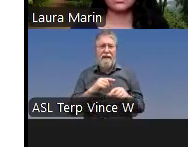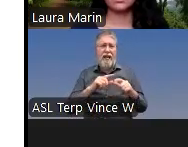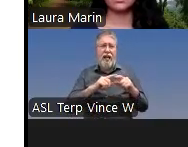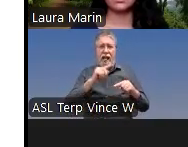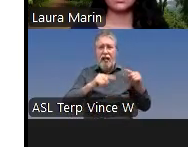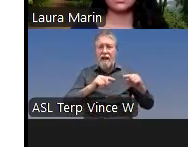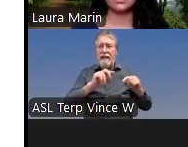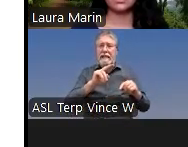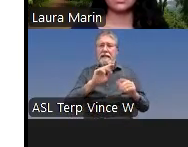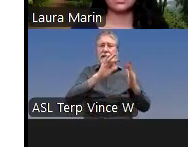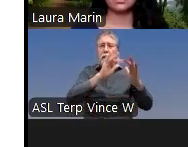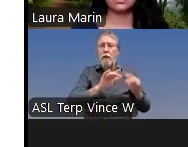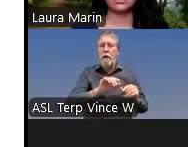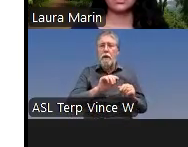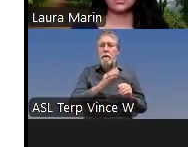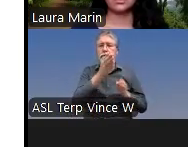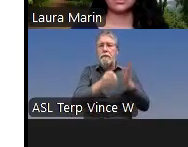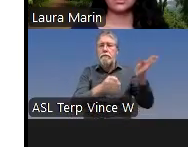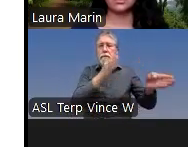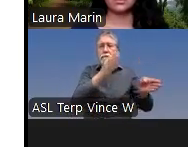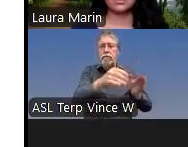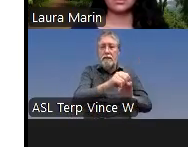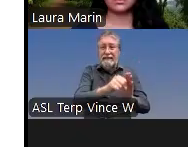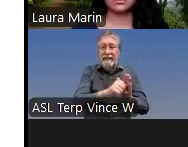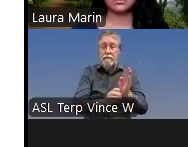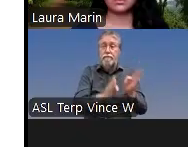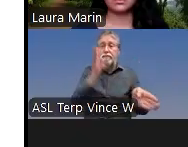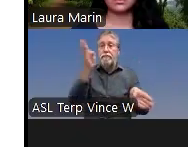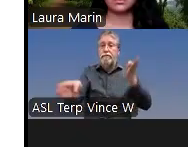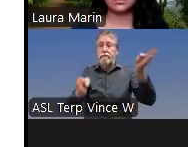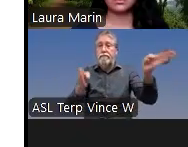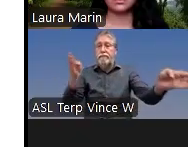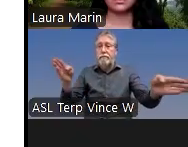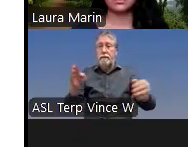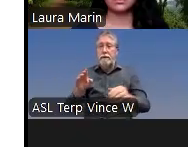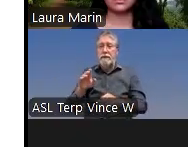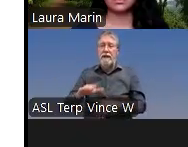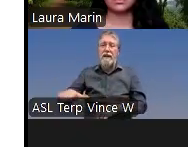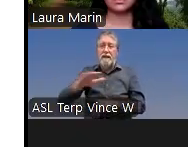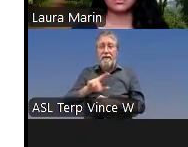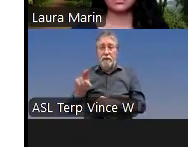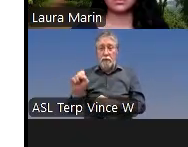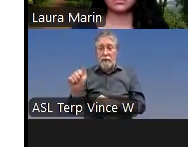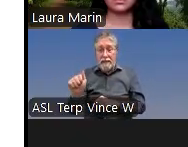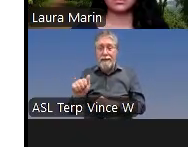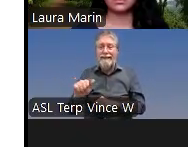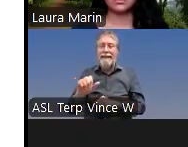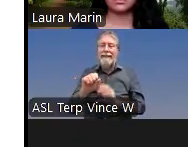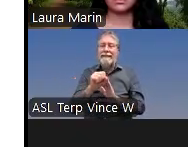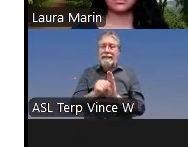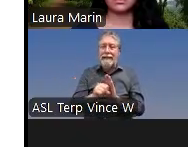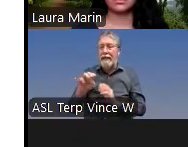across the state, across the country, state mesonets. We help in validation for